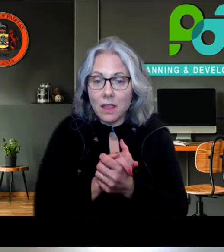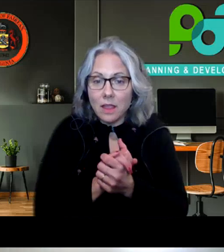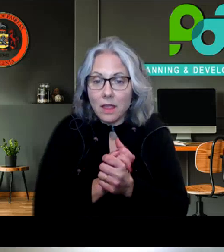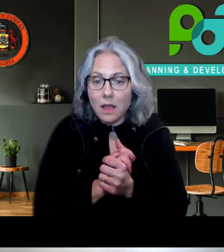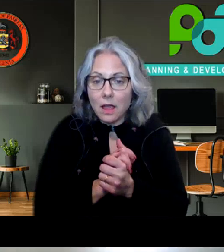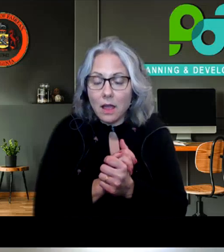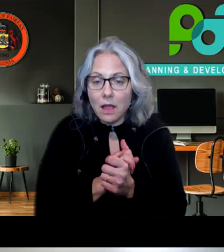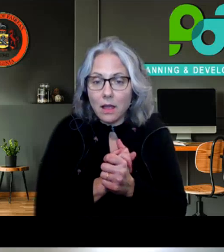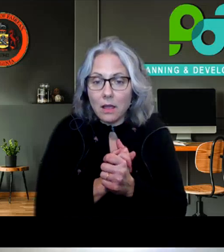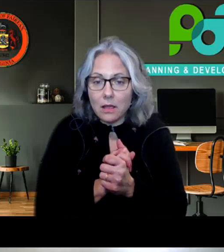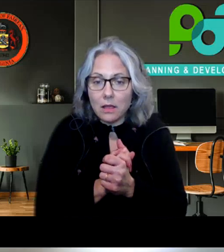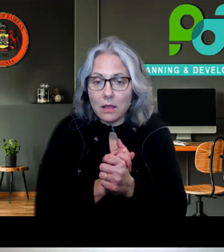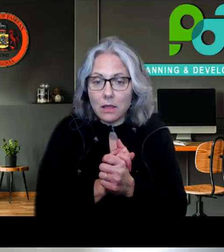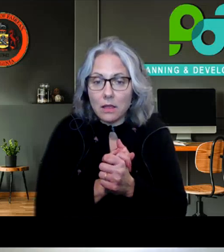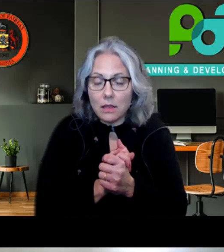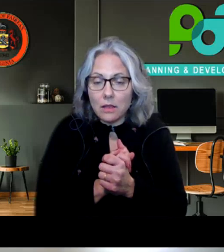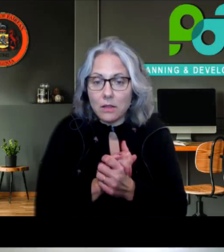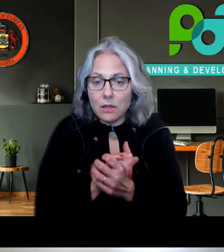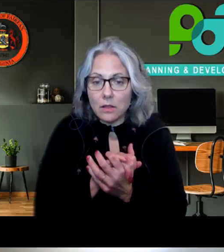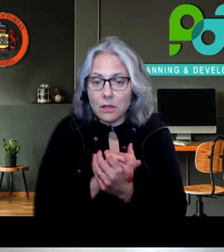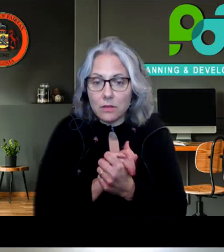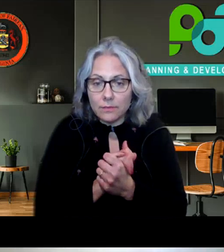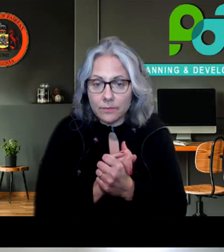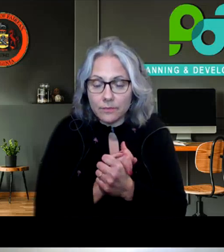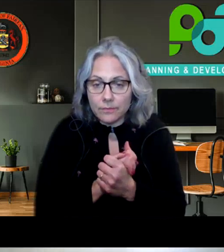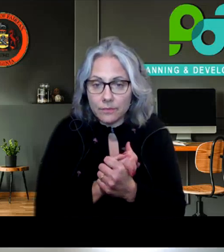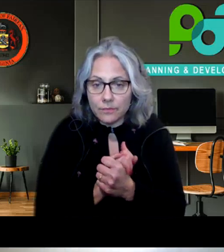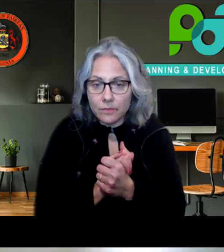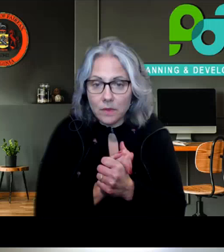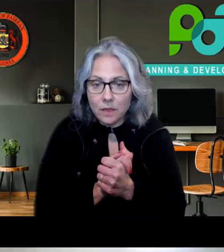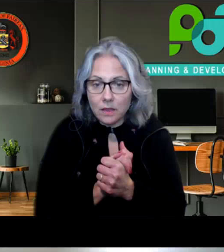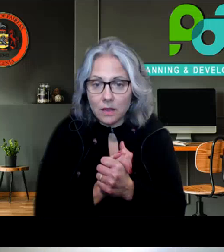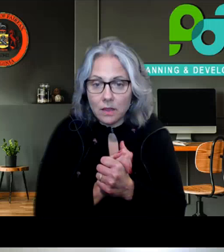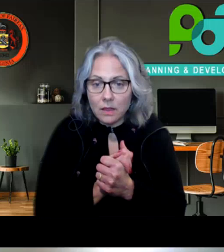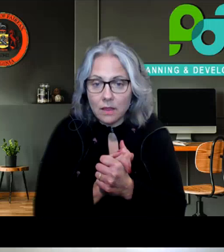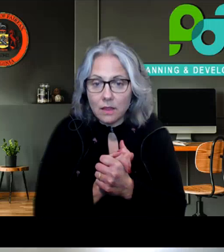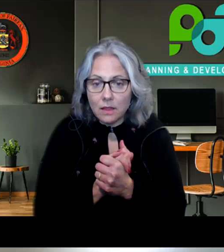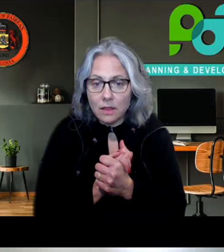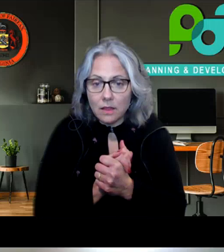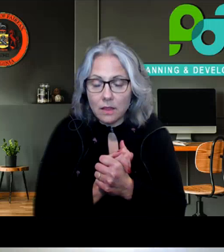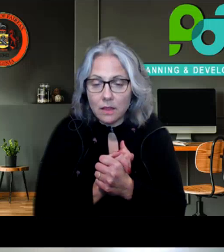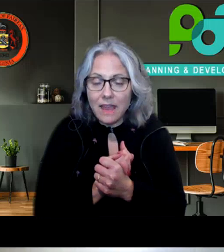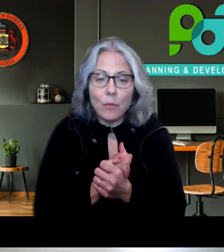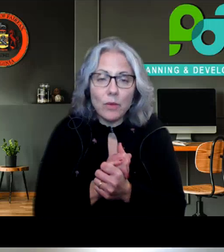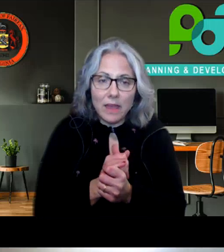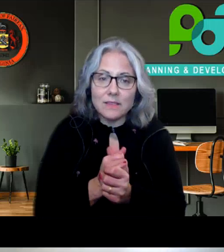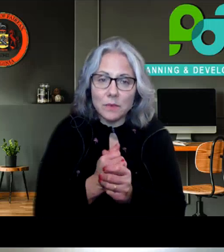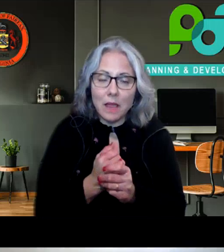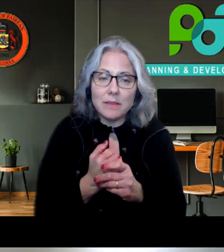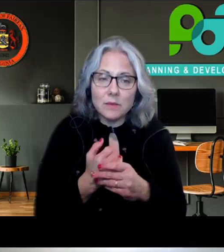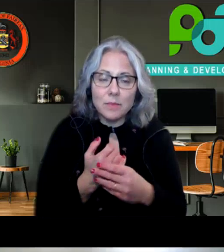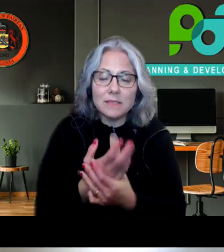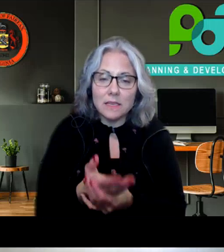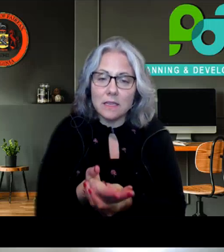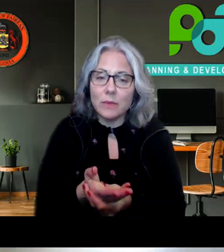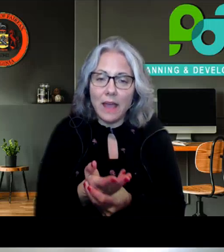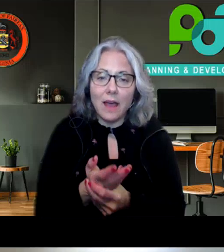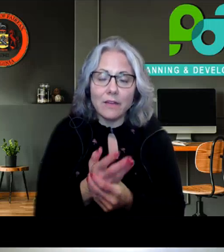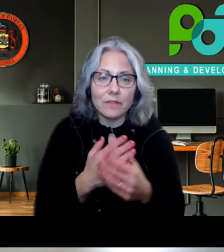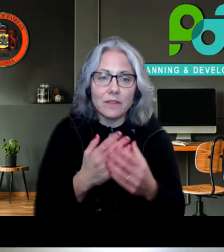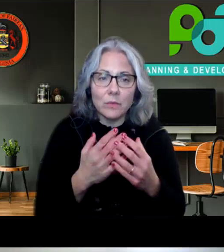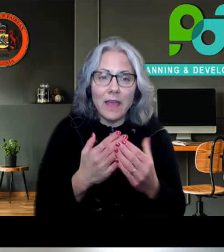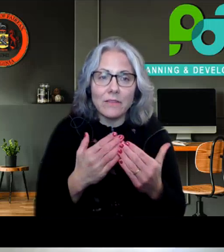checklist? You have to go down to consider traffic, schools, environmental, et cetera, et cetera. Yeah, I mean, so basically